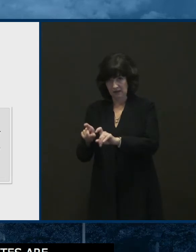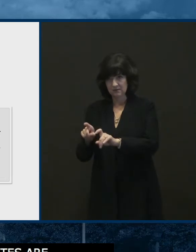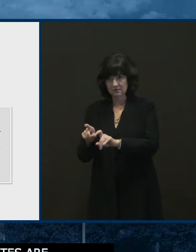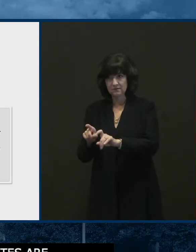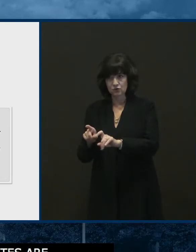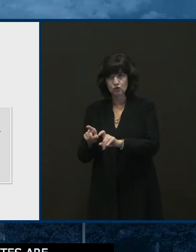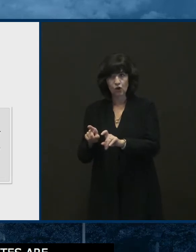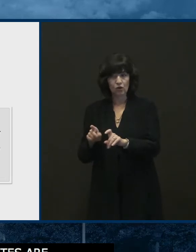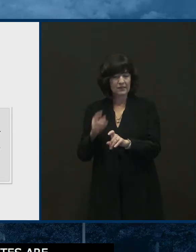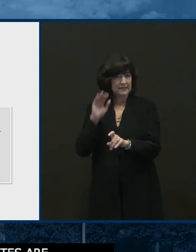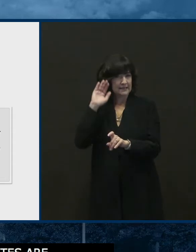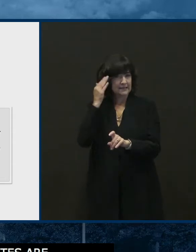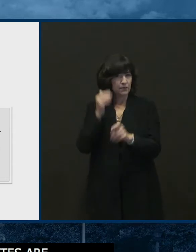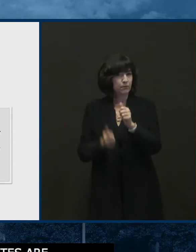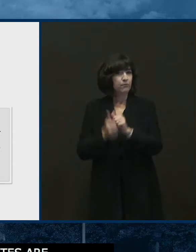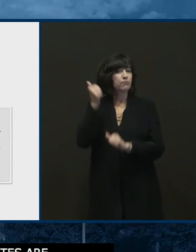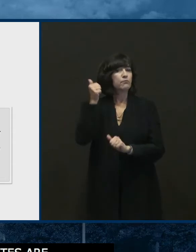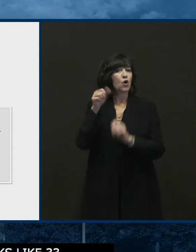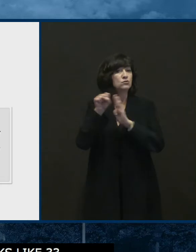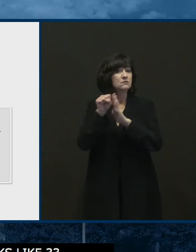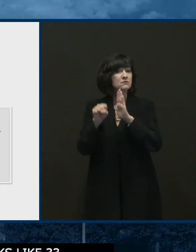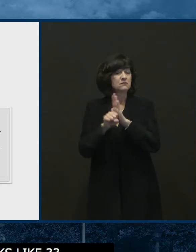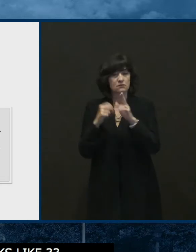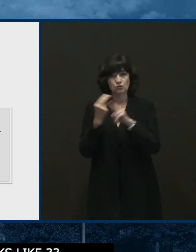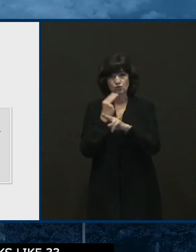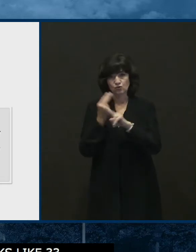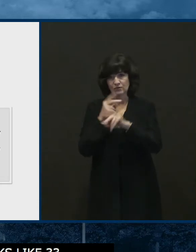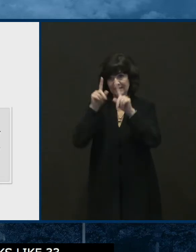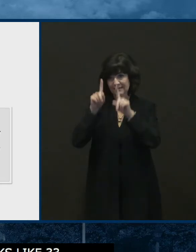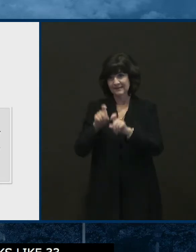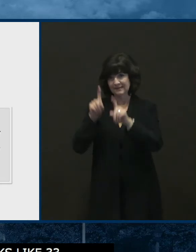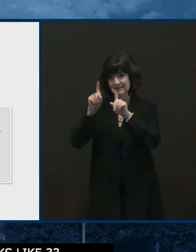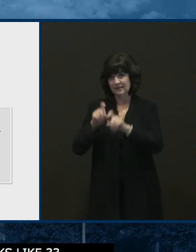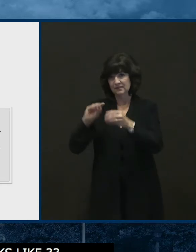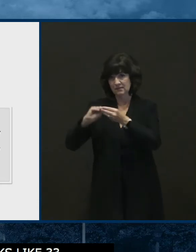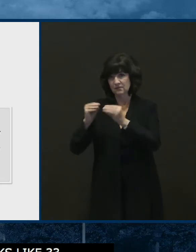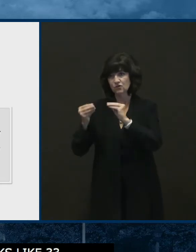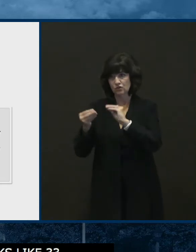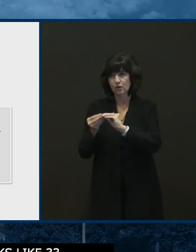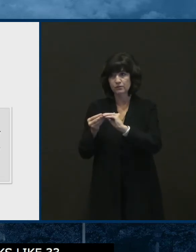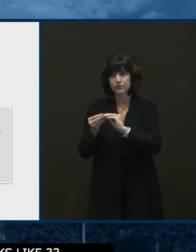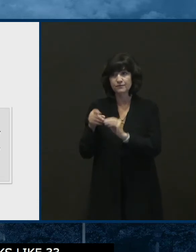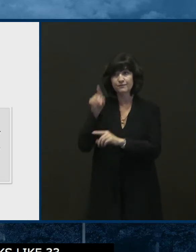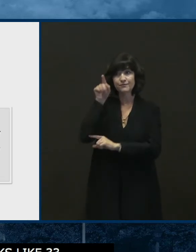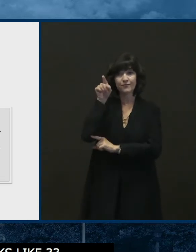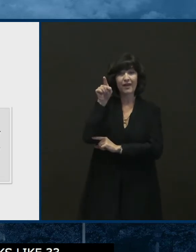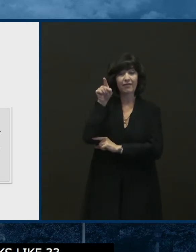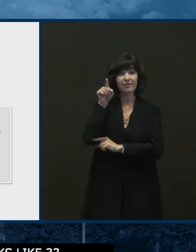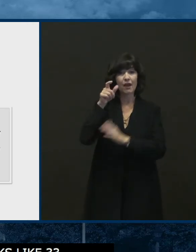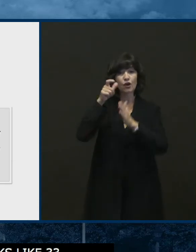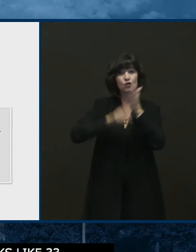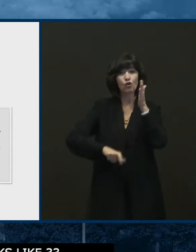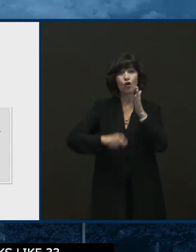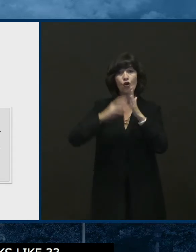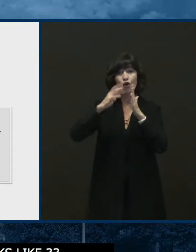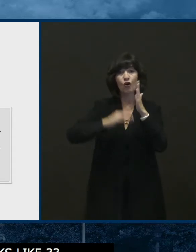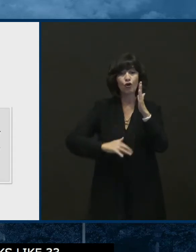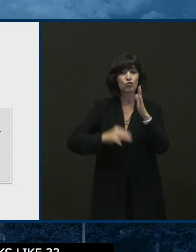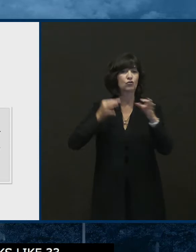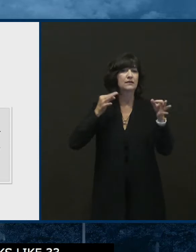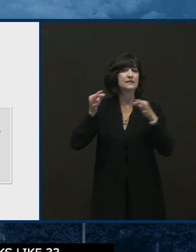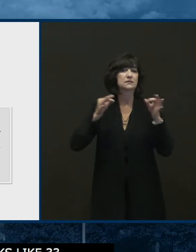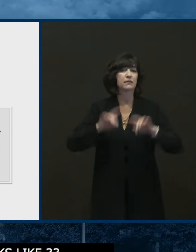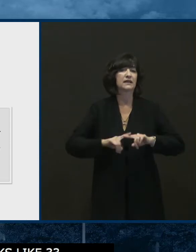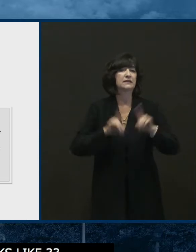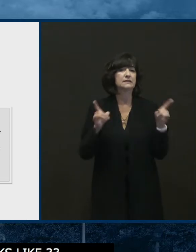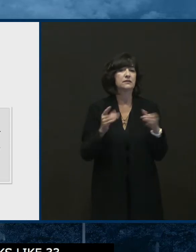test-based approach right now. And again, the New York Times does a nice job of explaining the difference between these two. But you